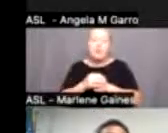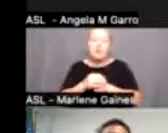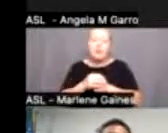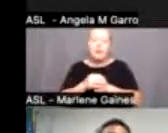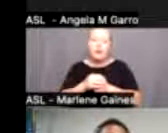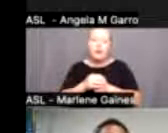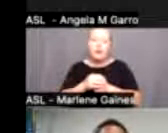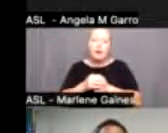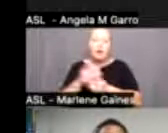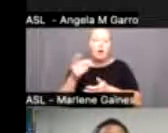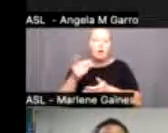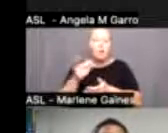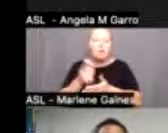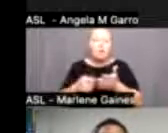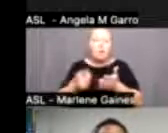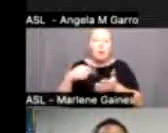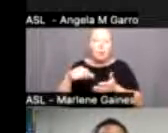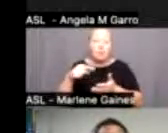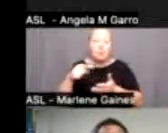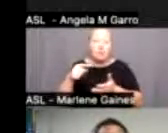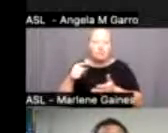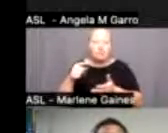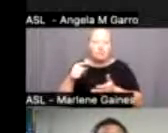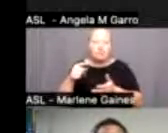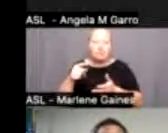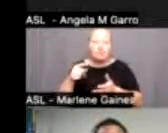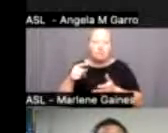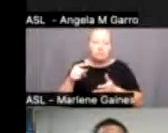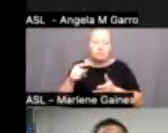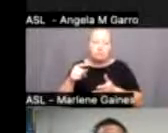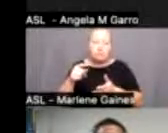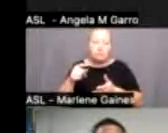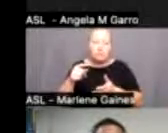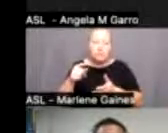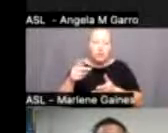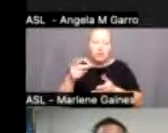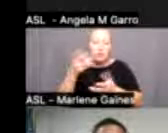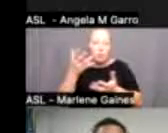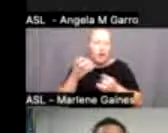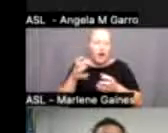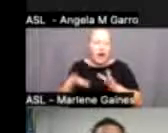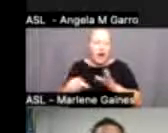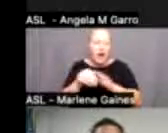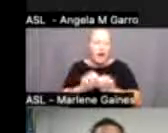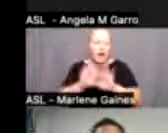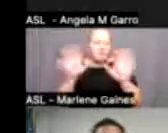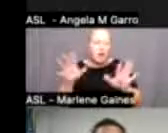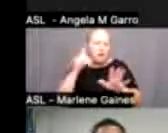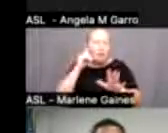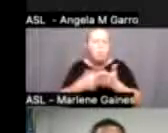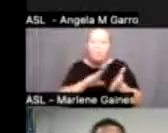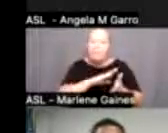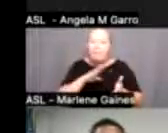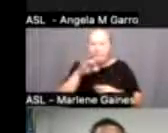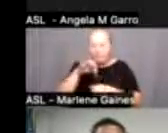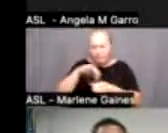Among the takeaways for the proposal were some requests to add some clarification about what the board would be